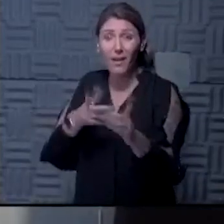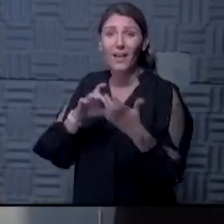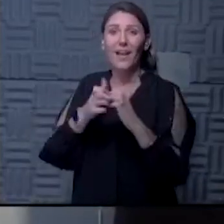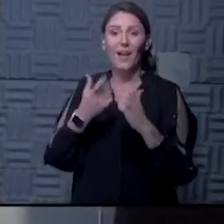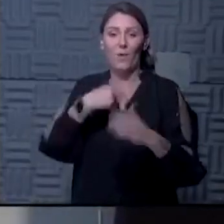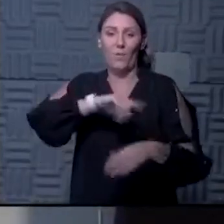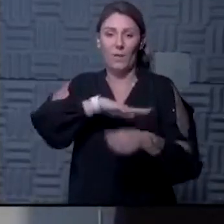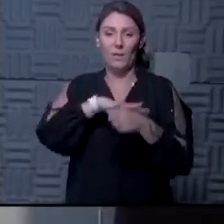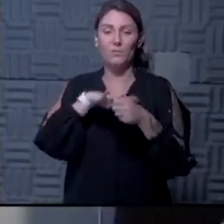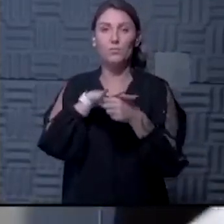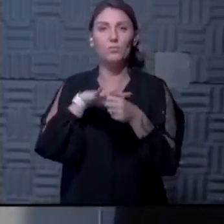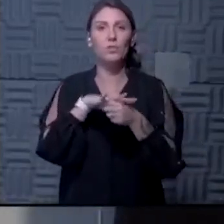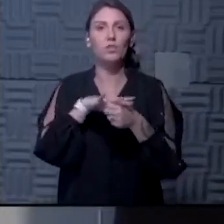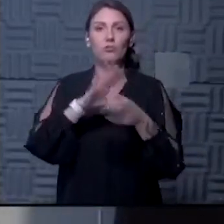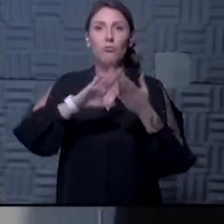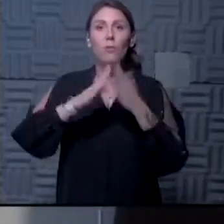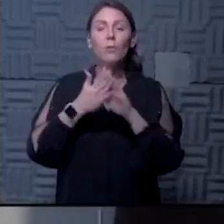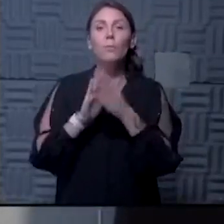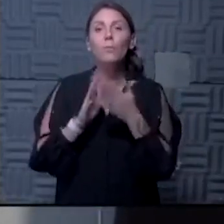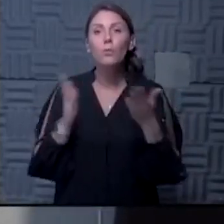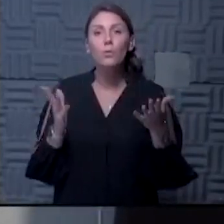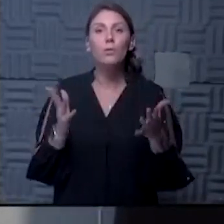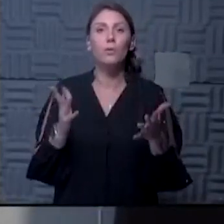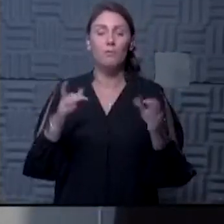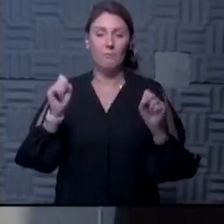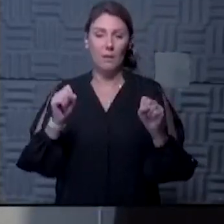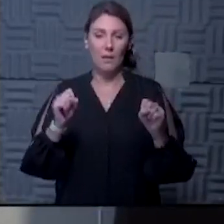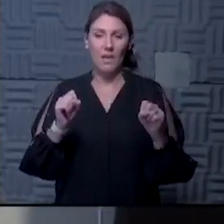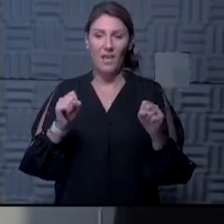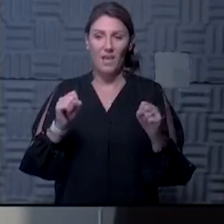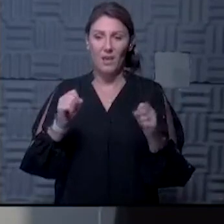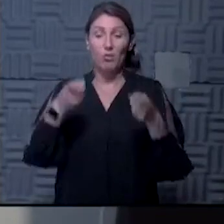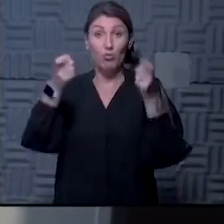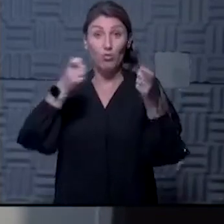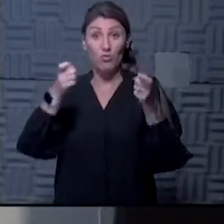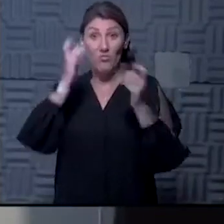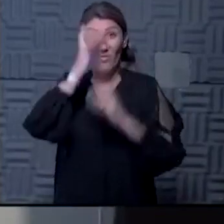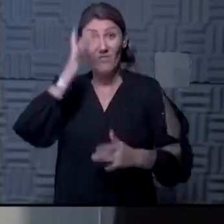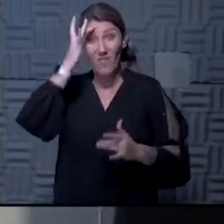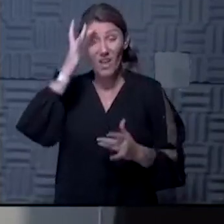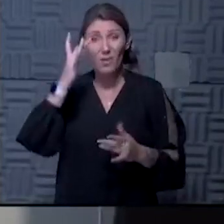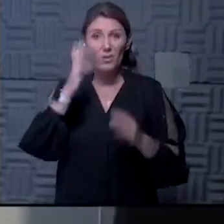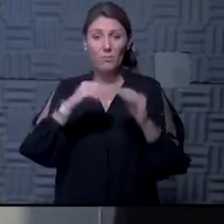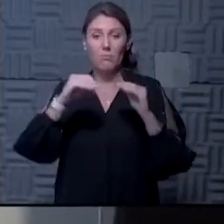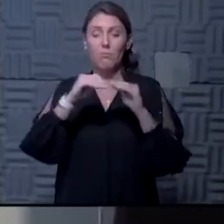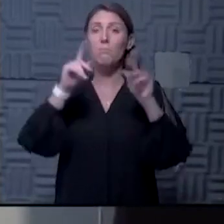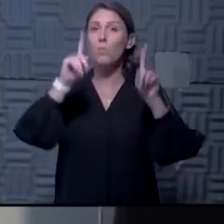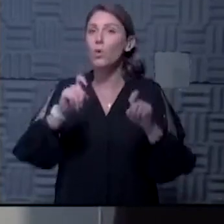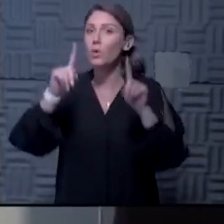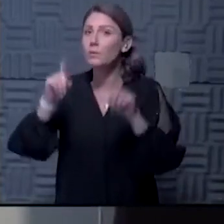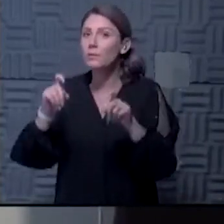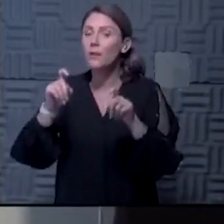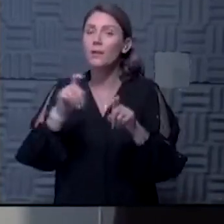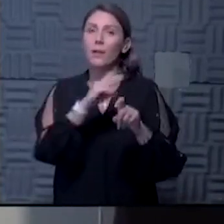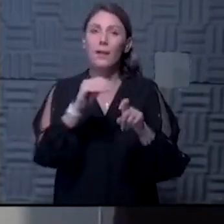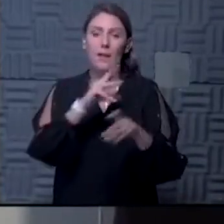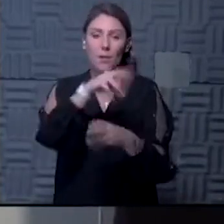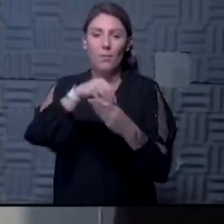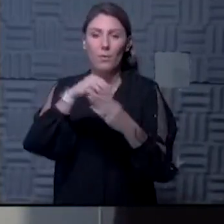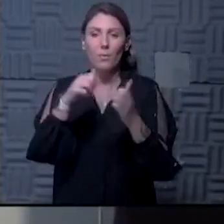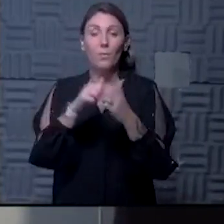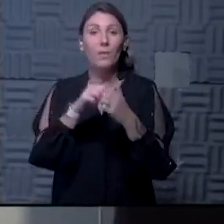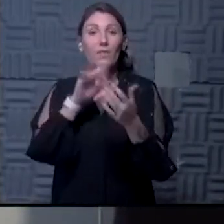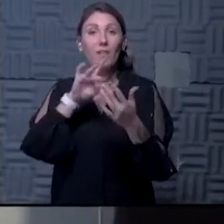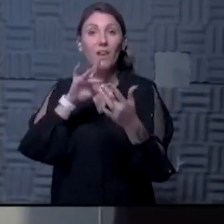as a region, as a community, can get this virus under control. More testing and participation with